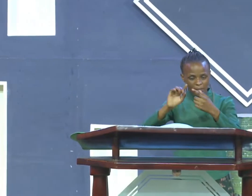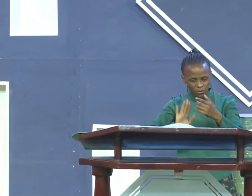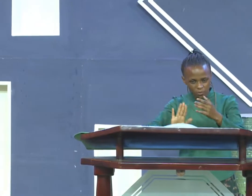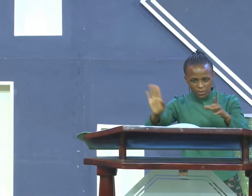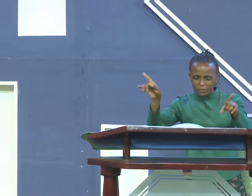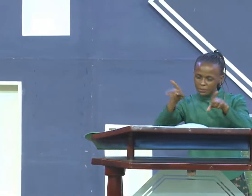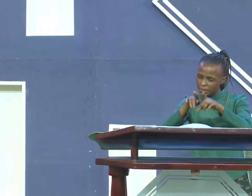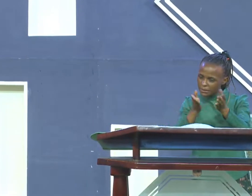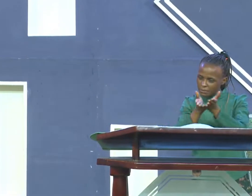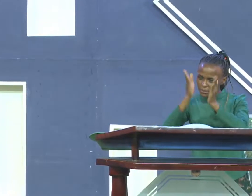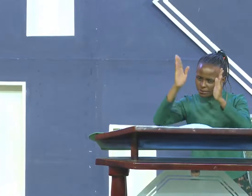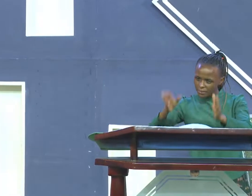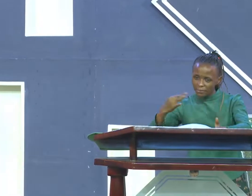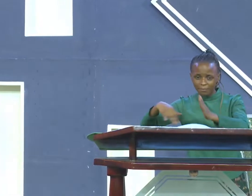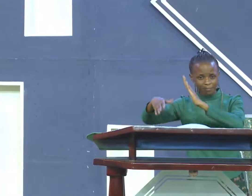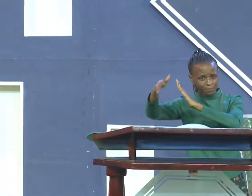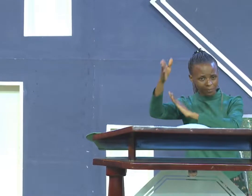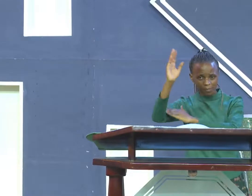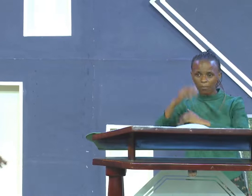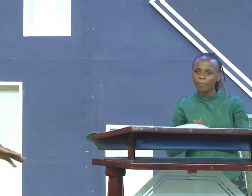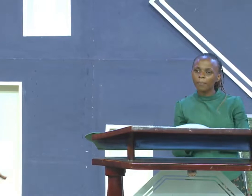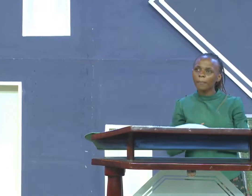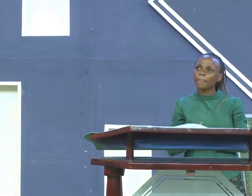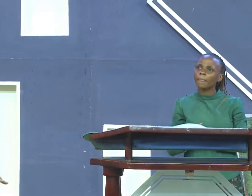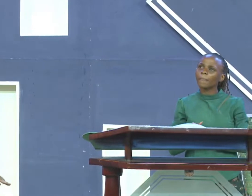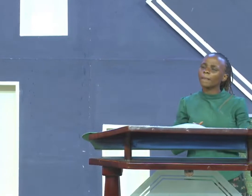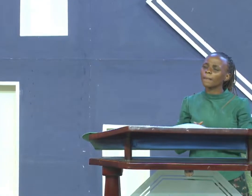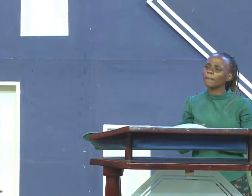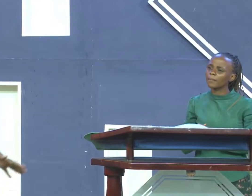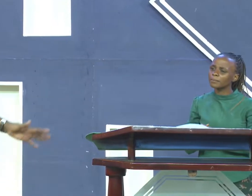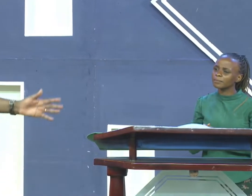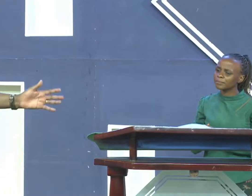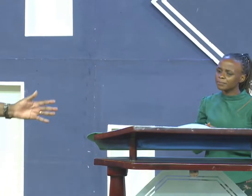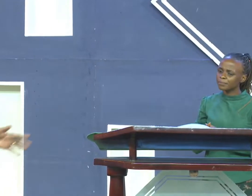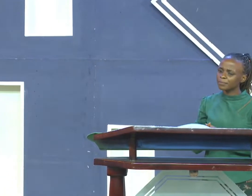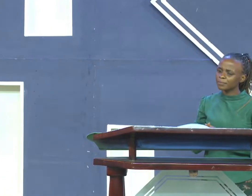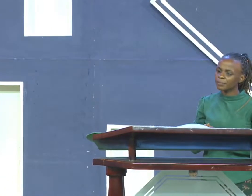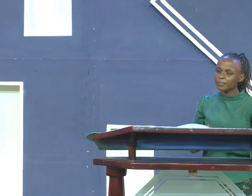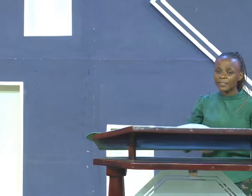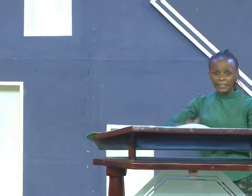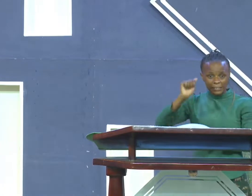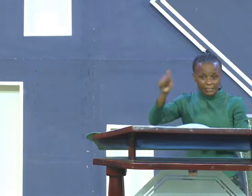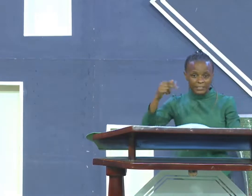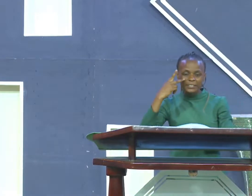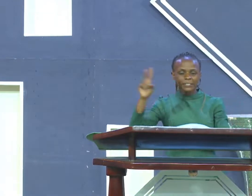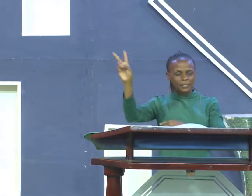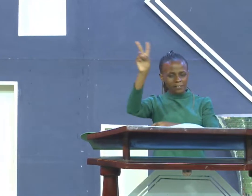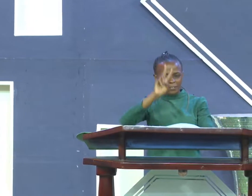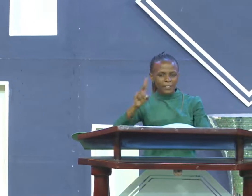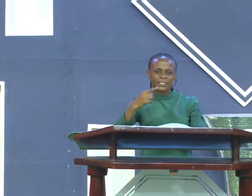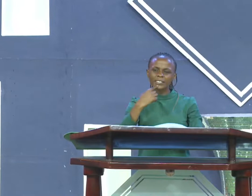I was seeing a verse that was saying, who is as blind as my